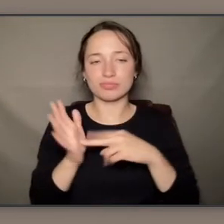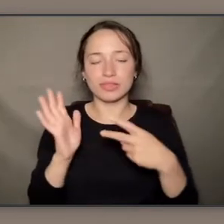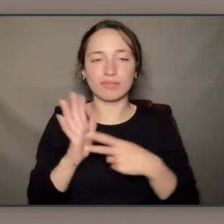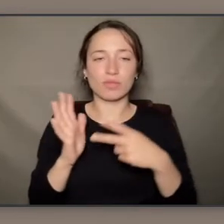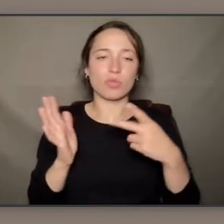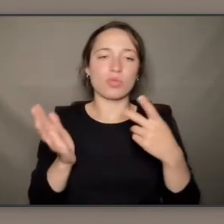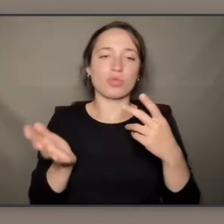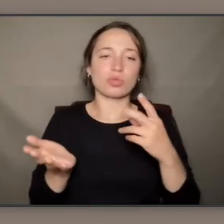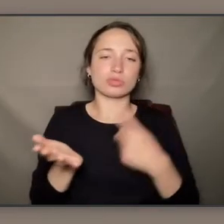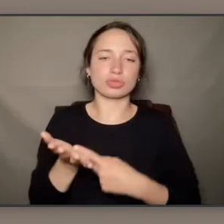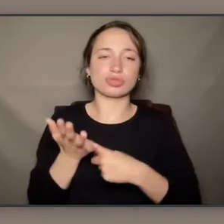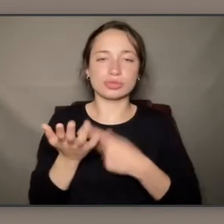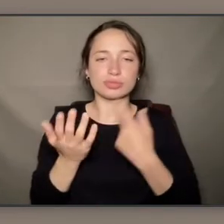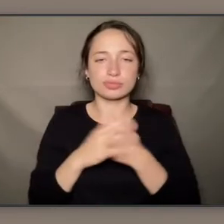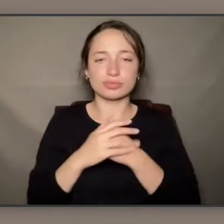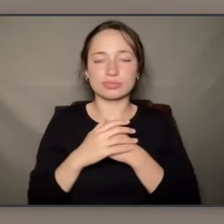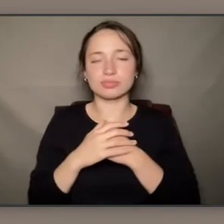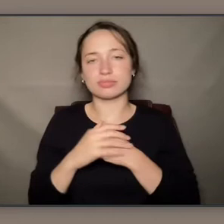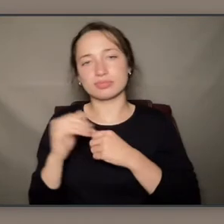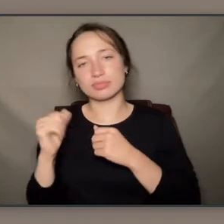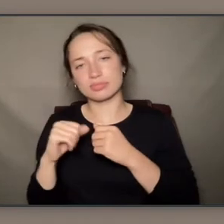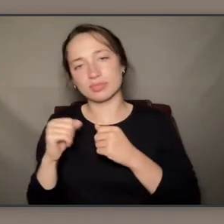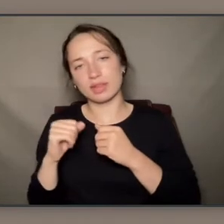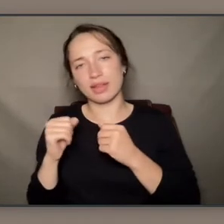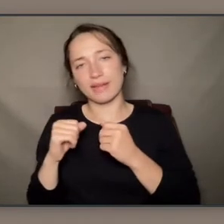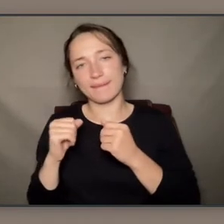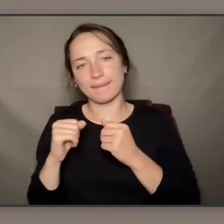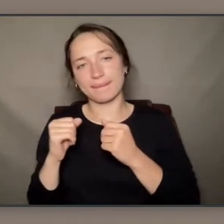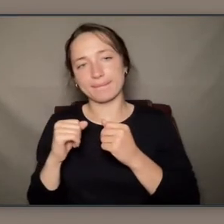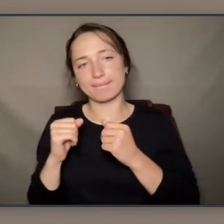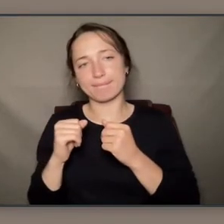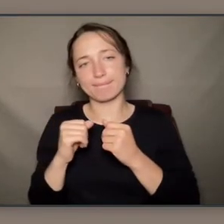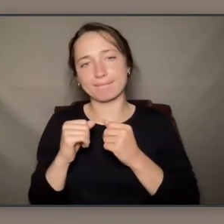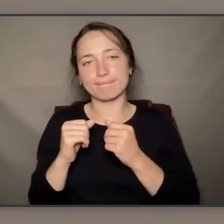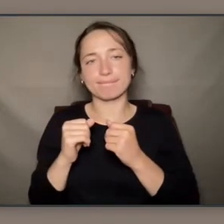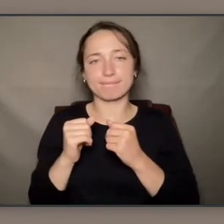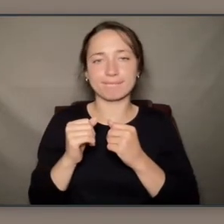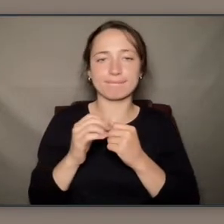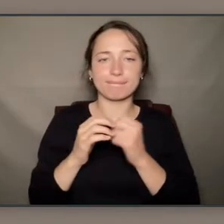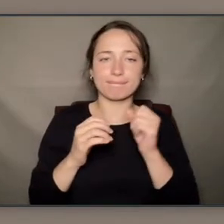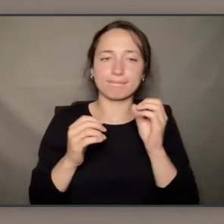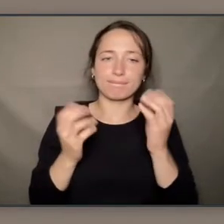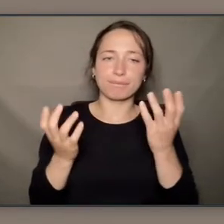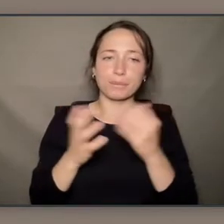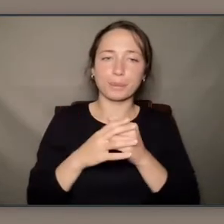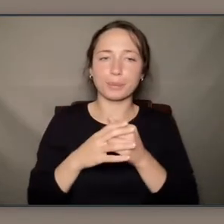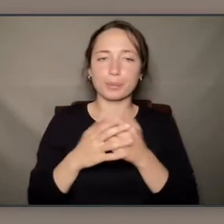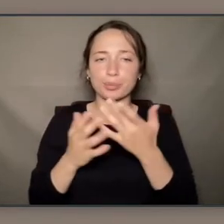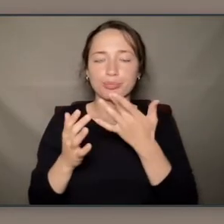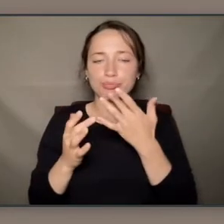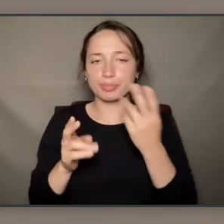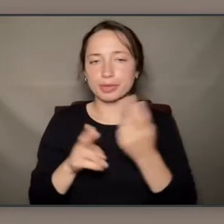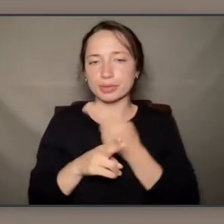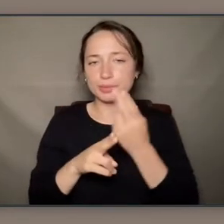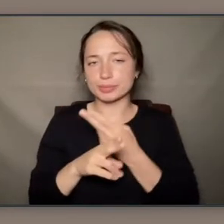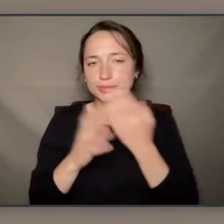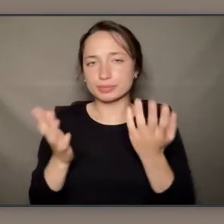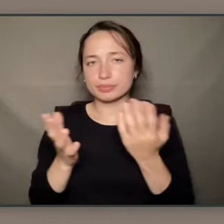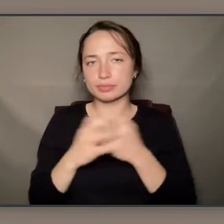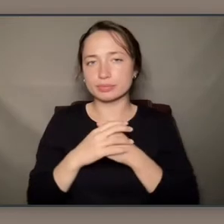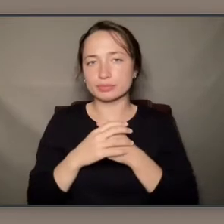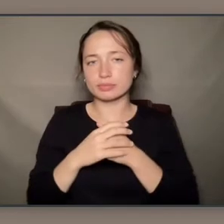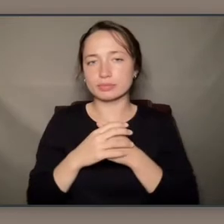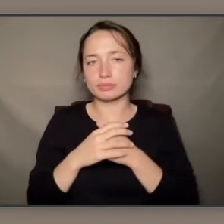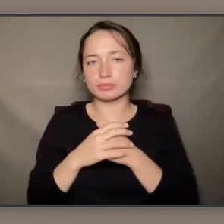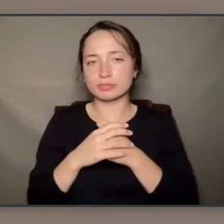meaningful discussion. So yeah. So what would you like to be used? Or would you